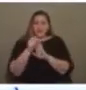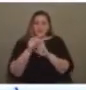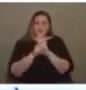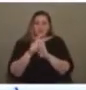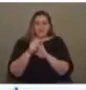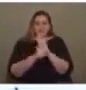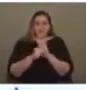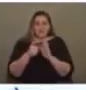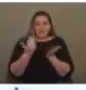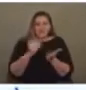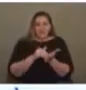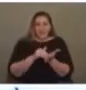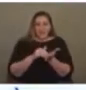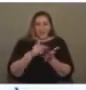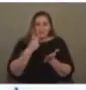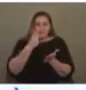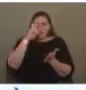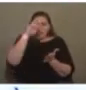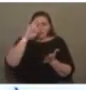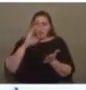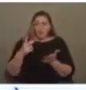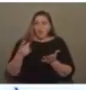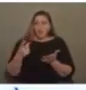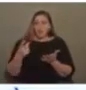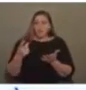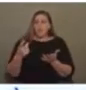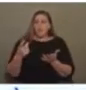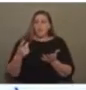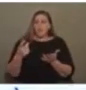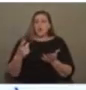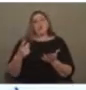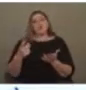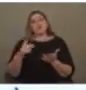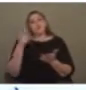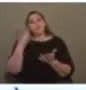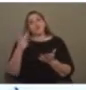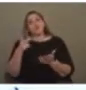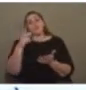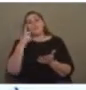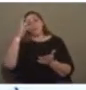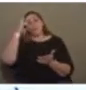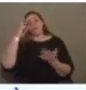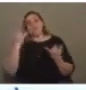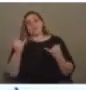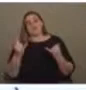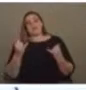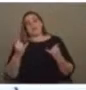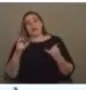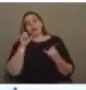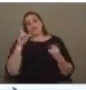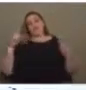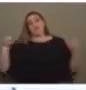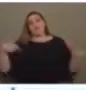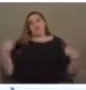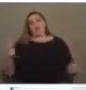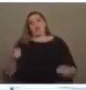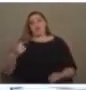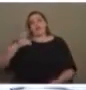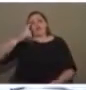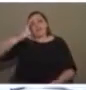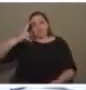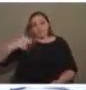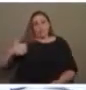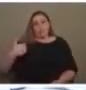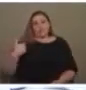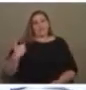path dependent. Remember, I mean, you can't just look at Puerto Rico today as if it doesn't have a history, if it doesn't